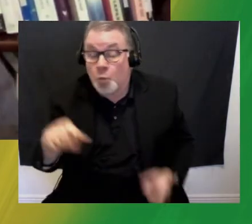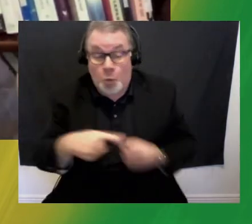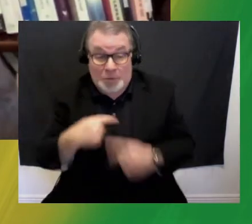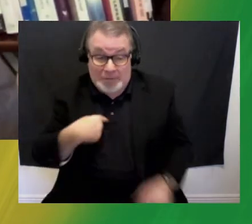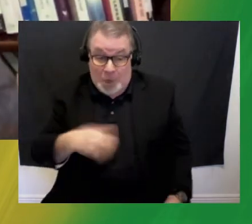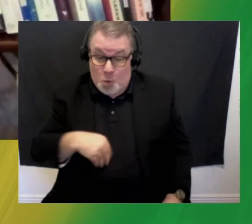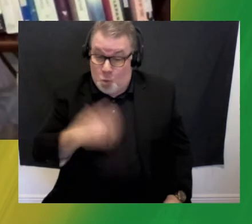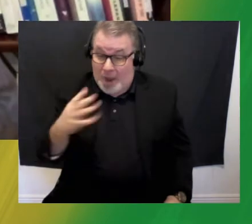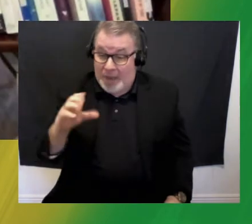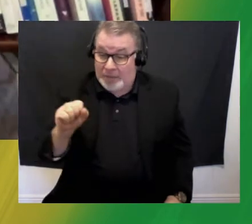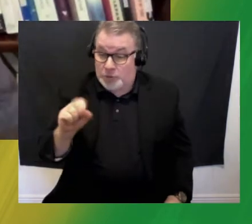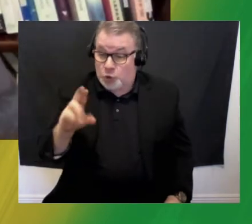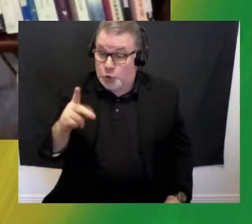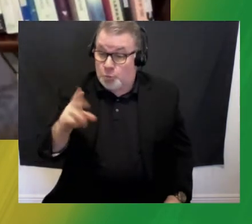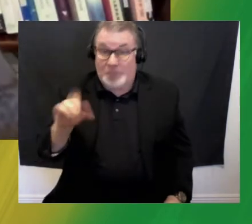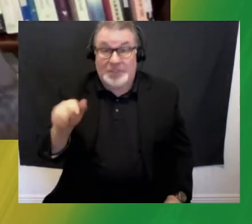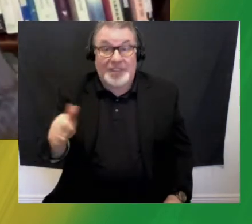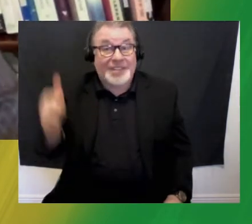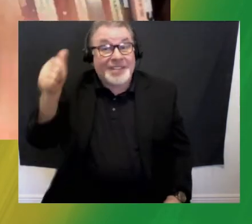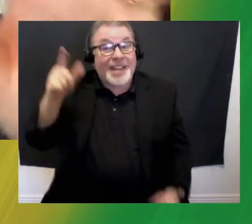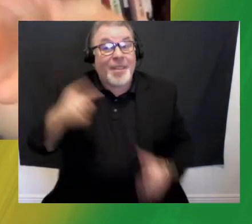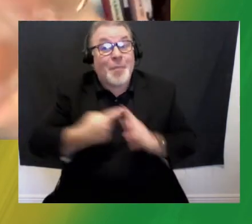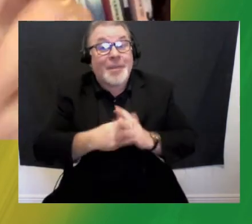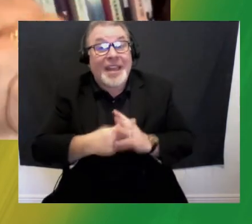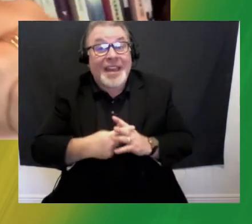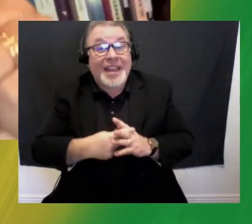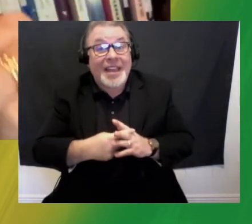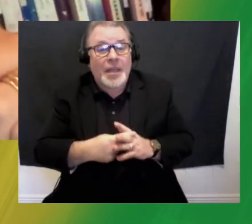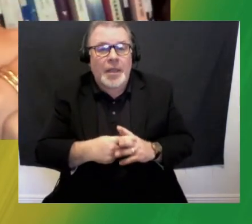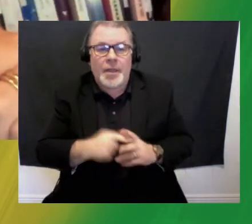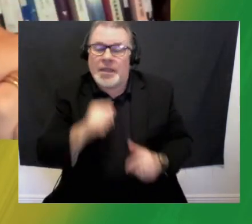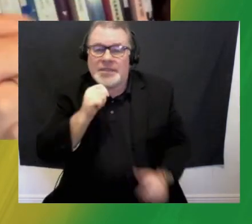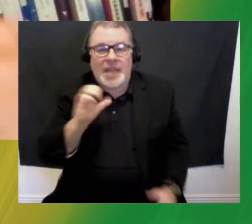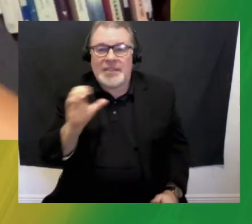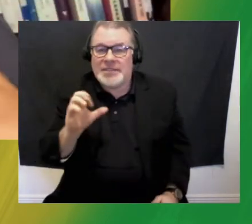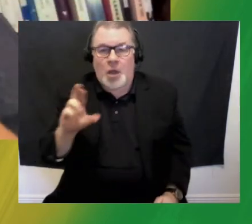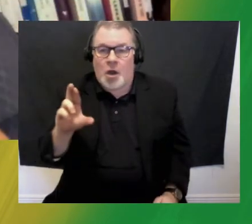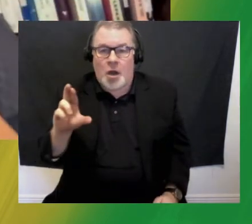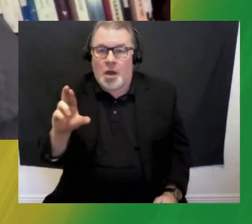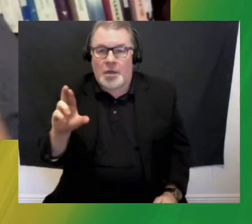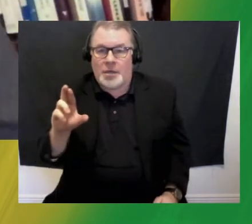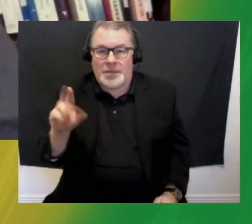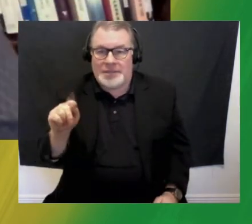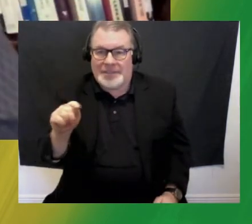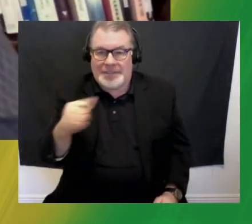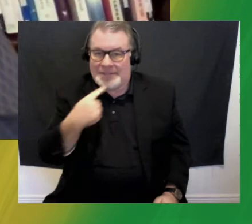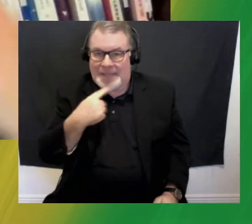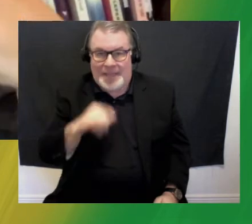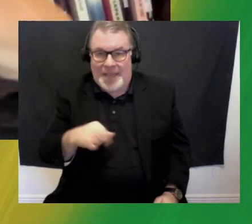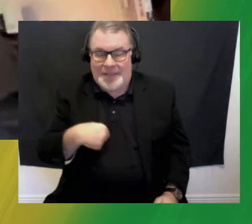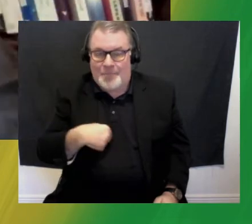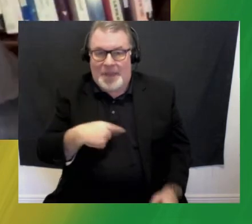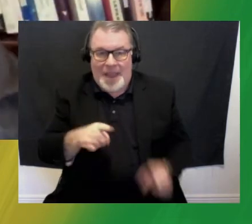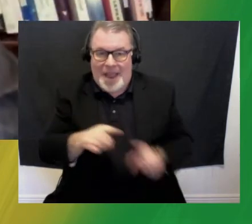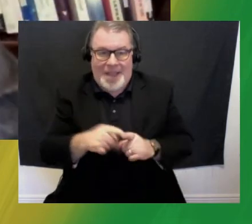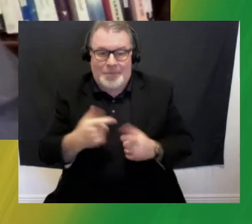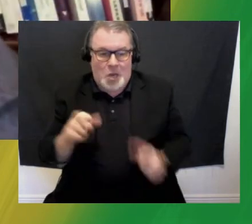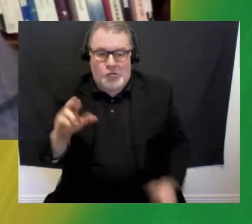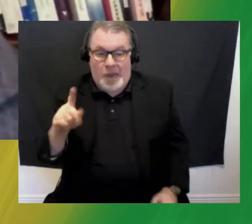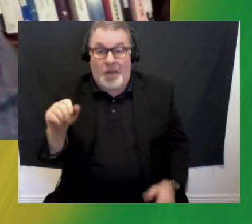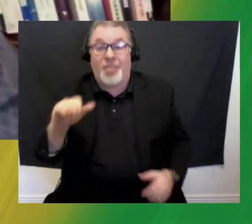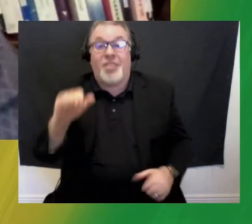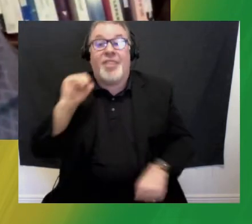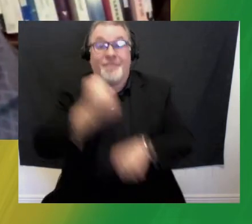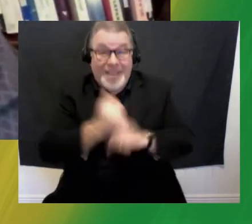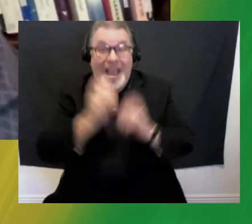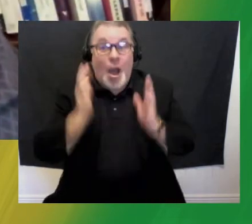was there at the beginning and baked in, that's not like critical race theory saying that. That's not me or a bunch of radicals. That's like the founders like, yep,